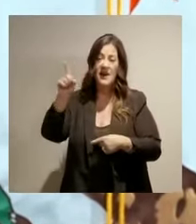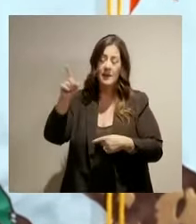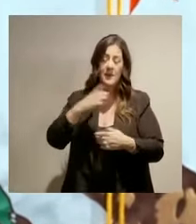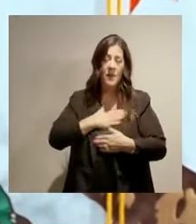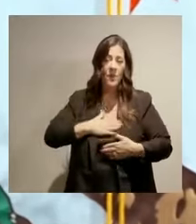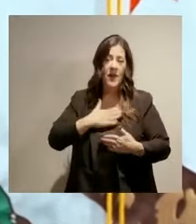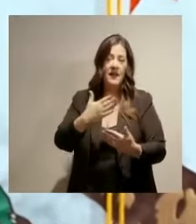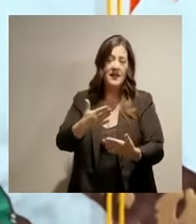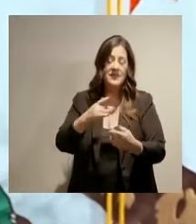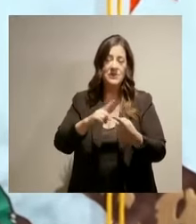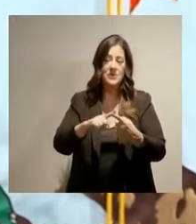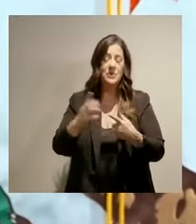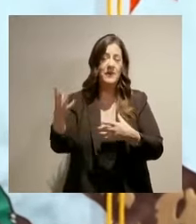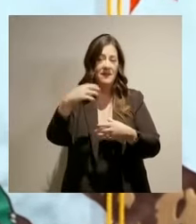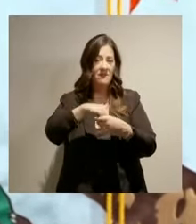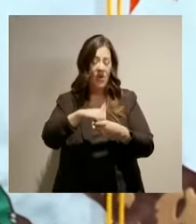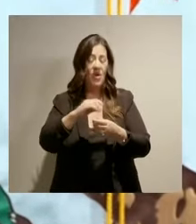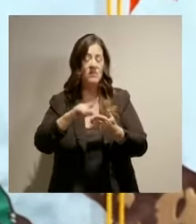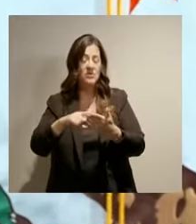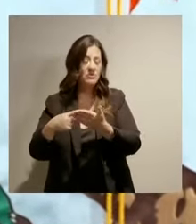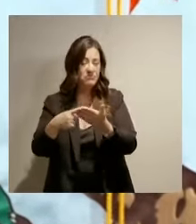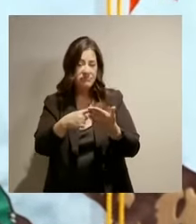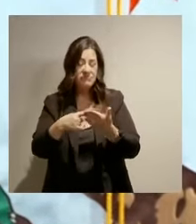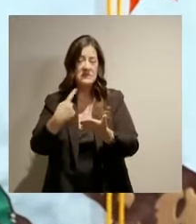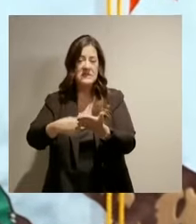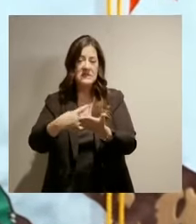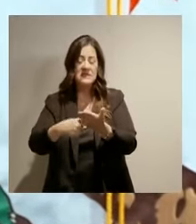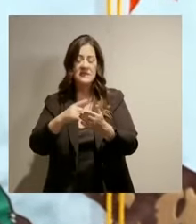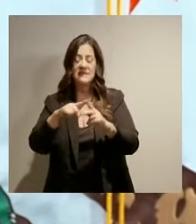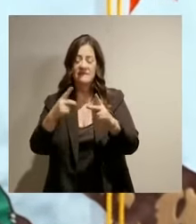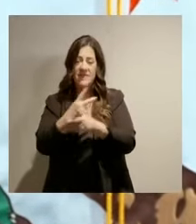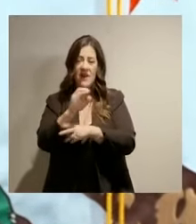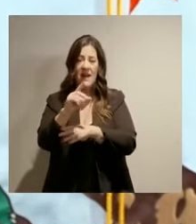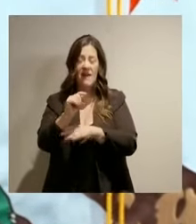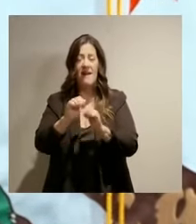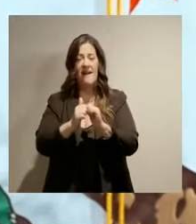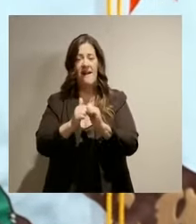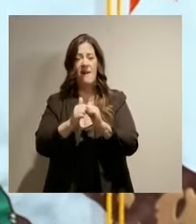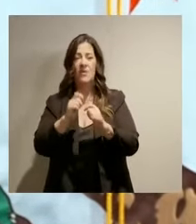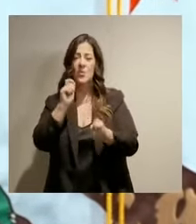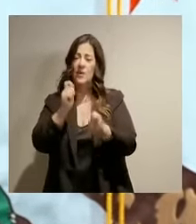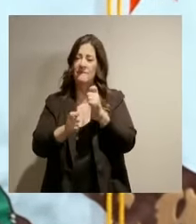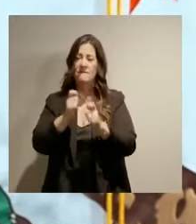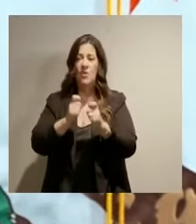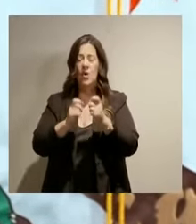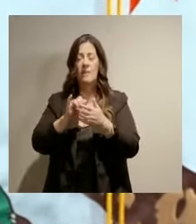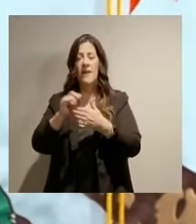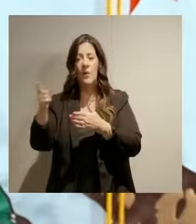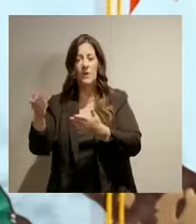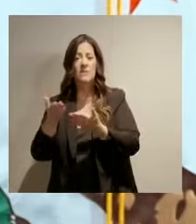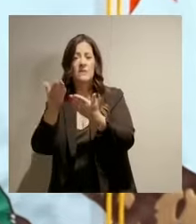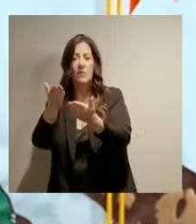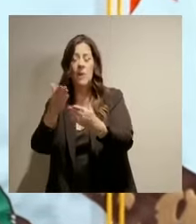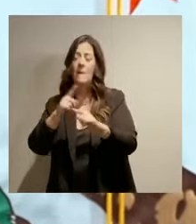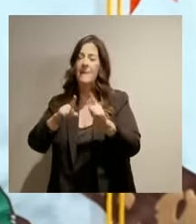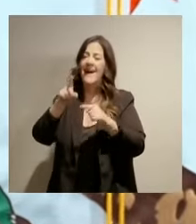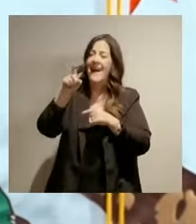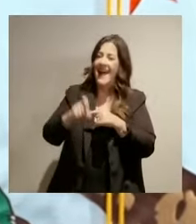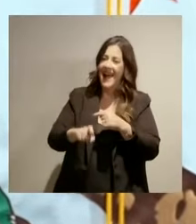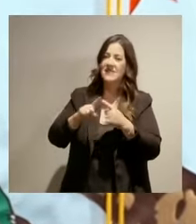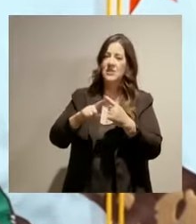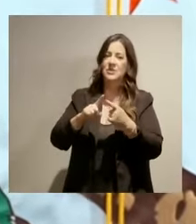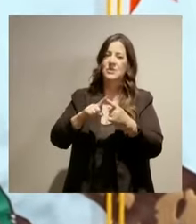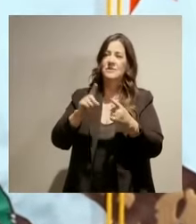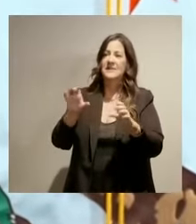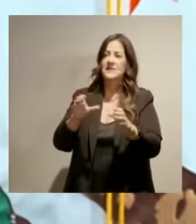to engage in this process and his deliberativeness in terms of the reforms he's promoting. But it has to come sooner.